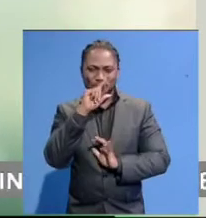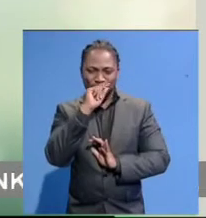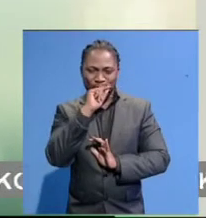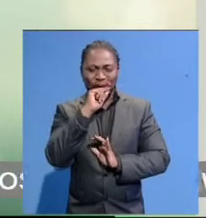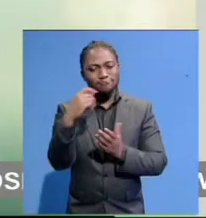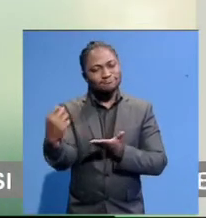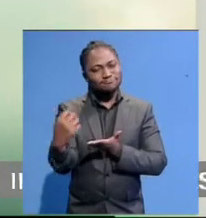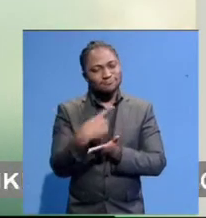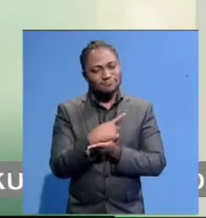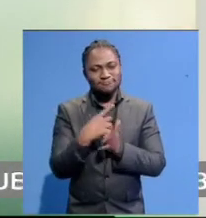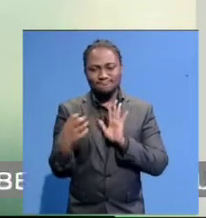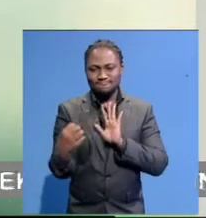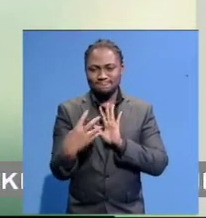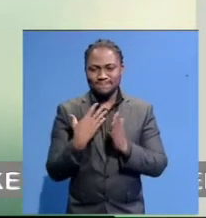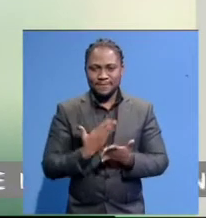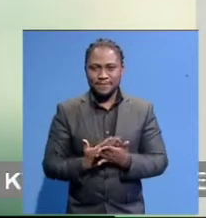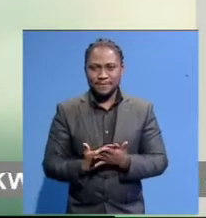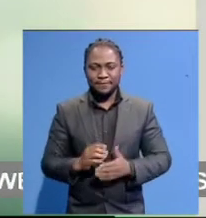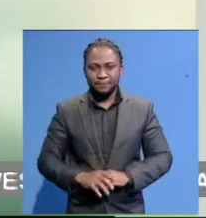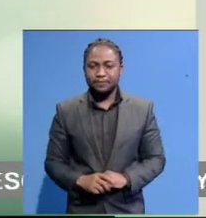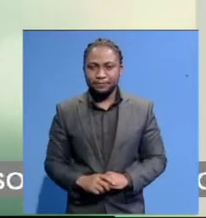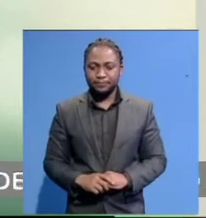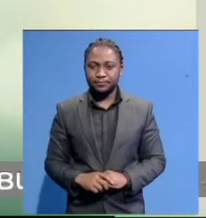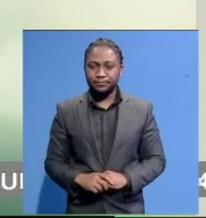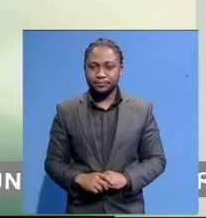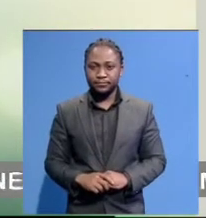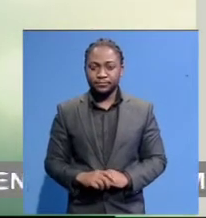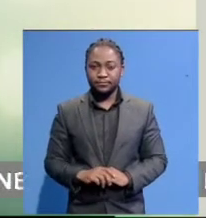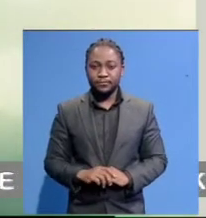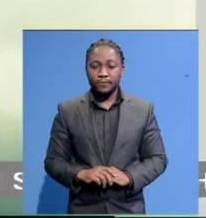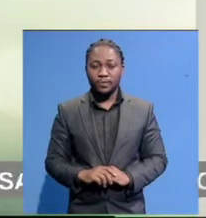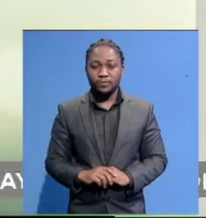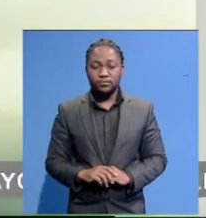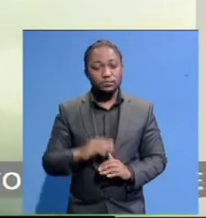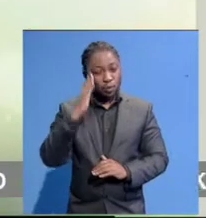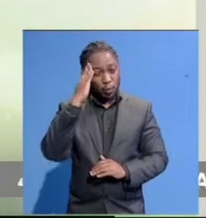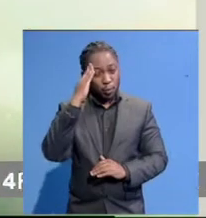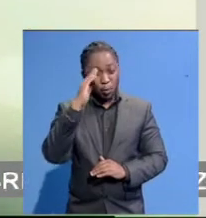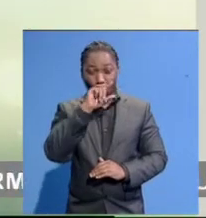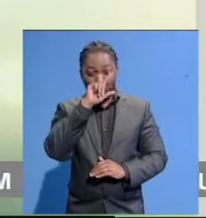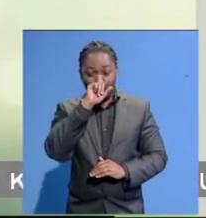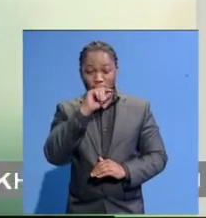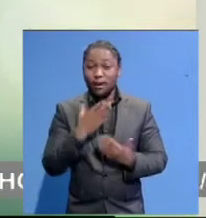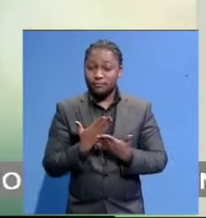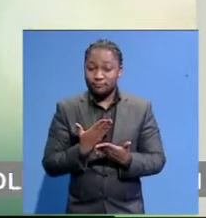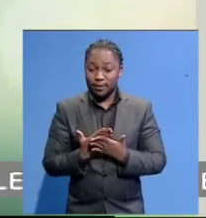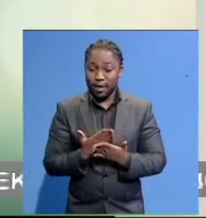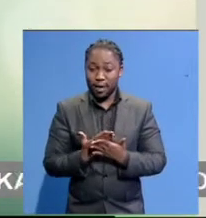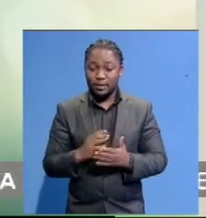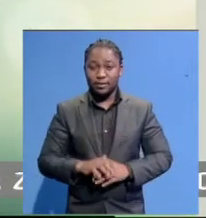to give you those particular pages. As you know, for the Twitterati, that's at